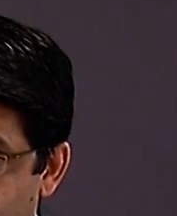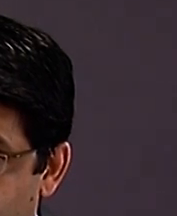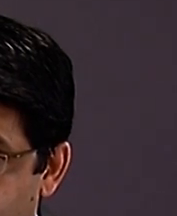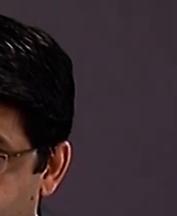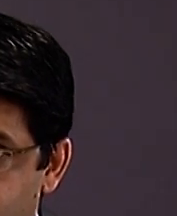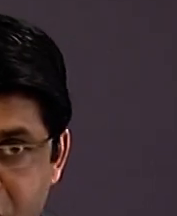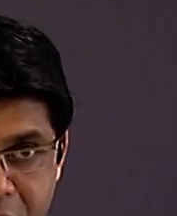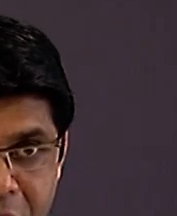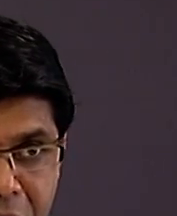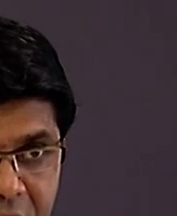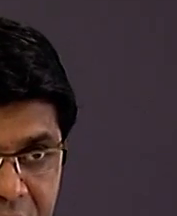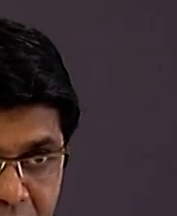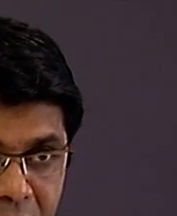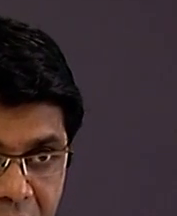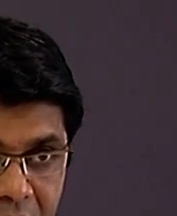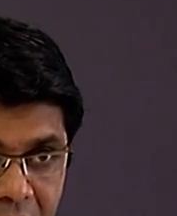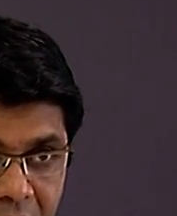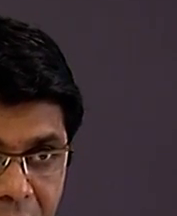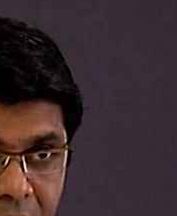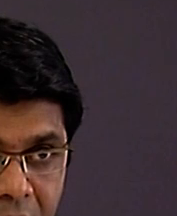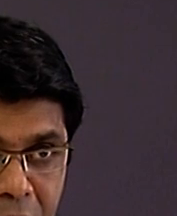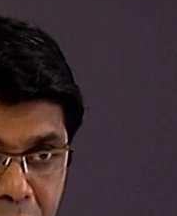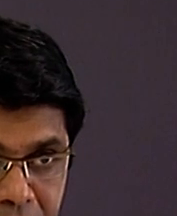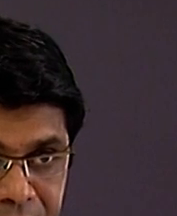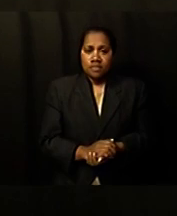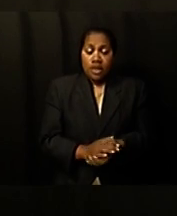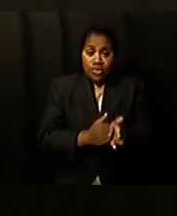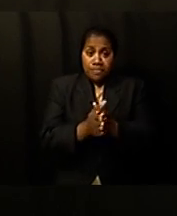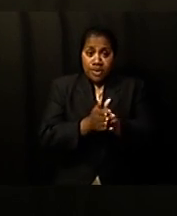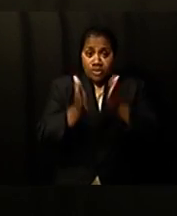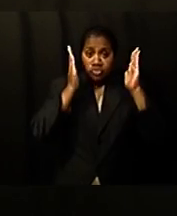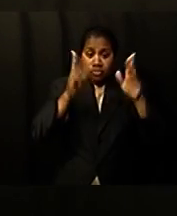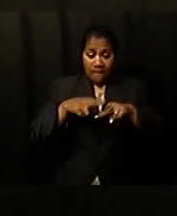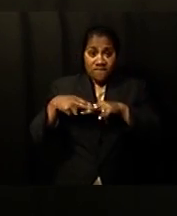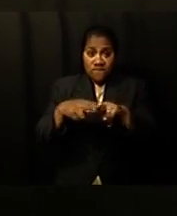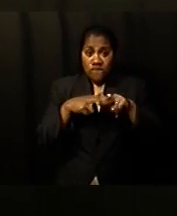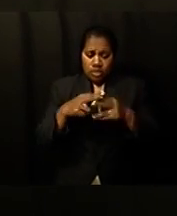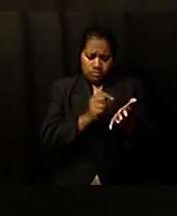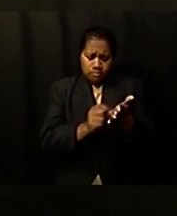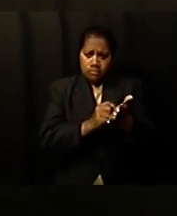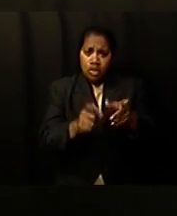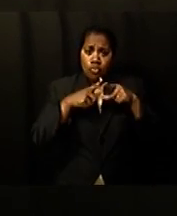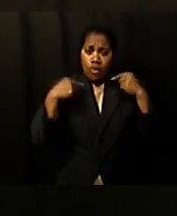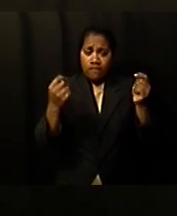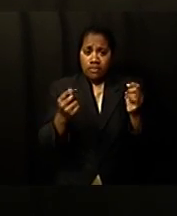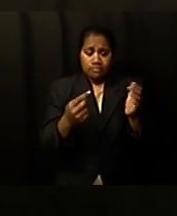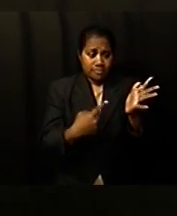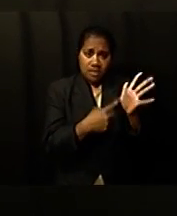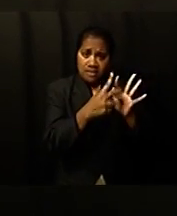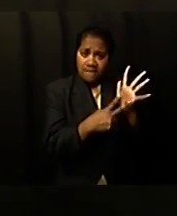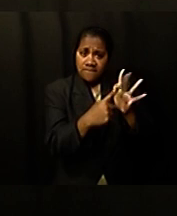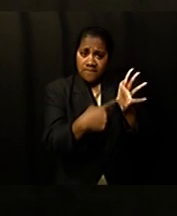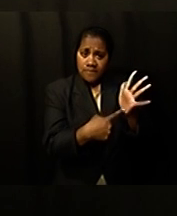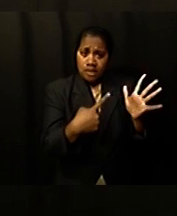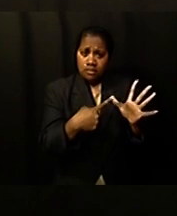two gentlemen were arrested because they were trade unionists is completely untrue. The Methodist Church of Fiji Secretary Reverend